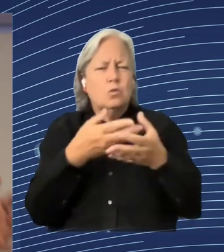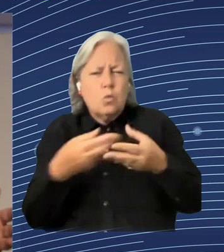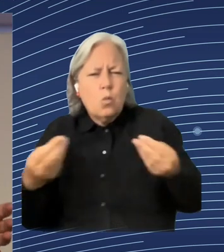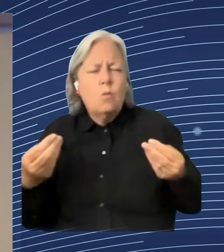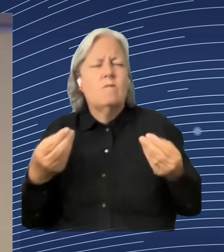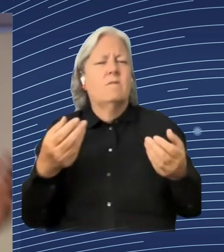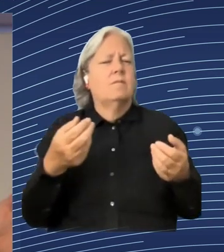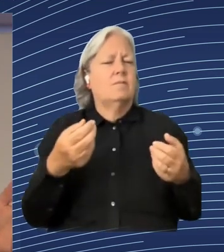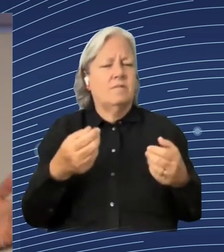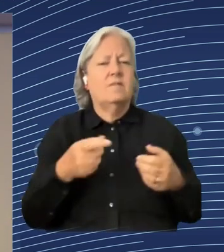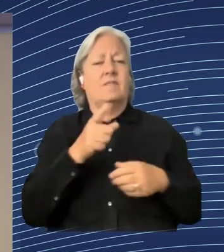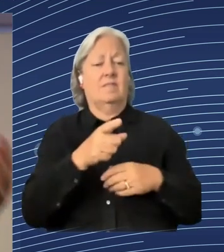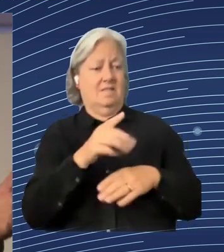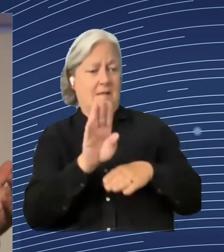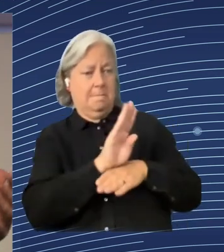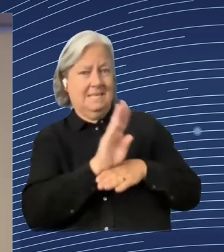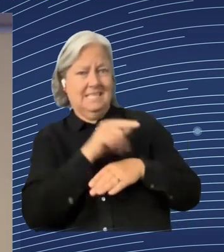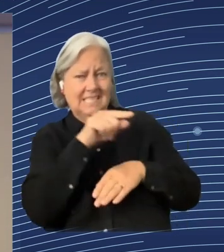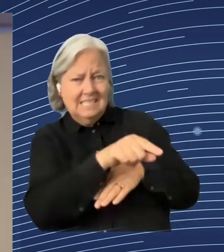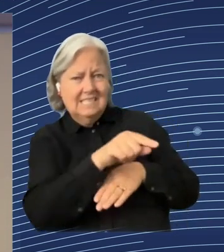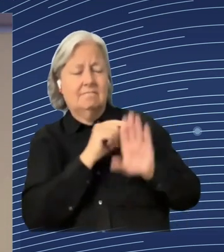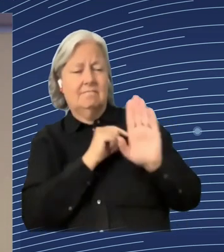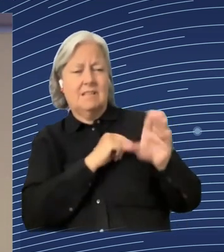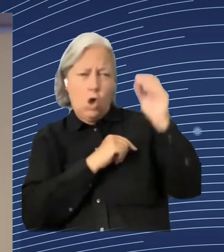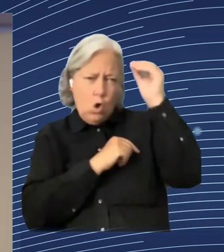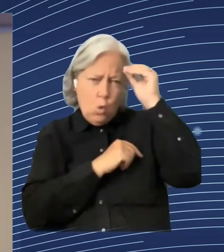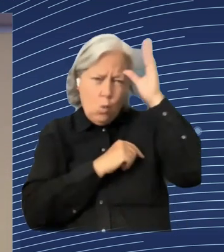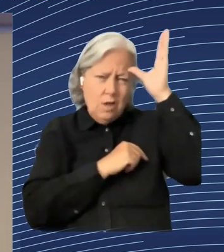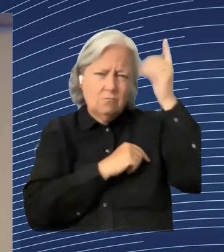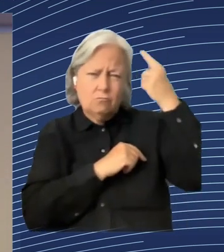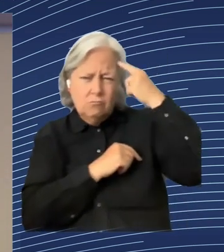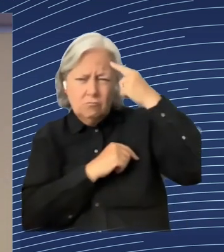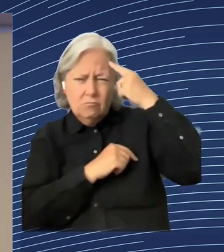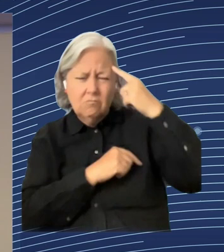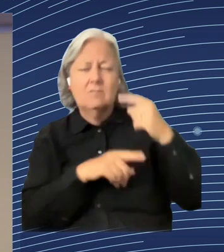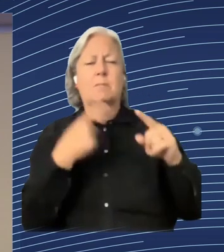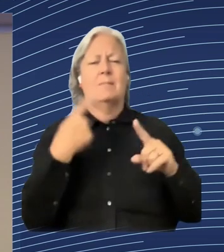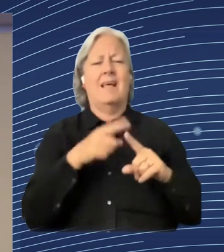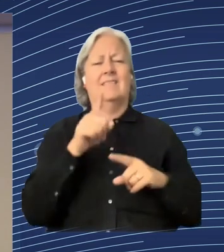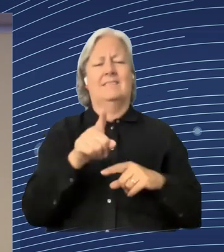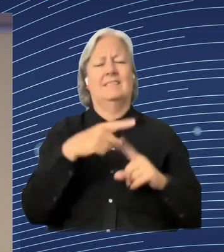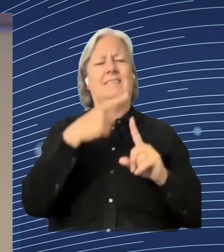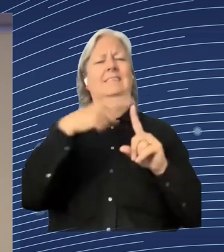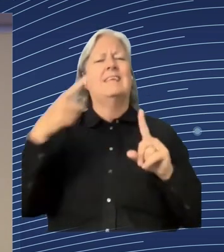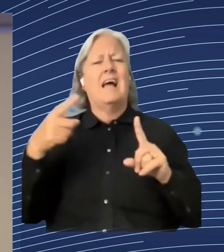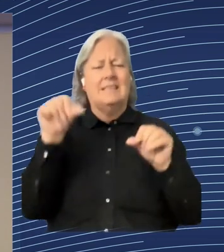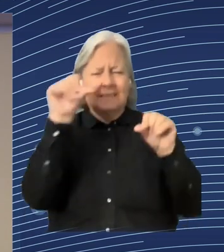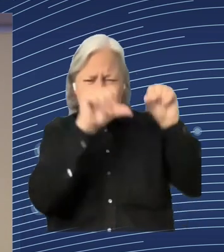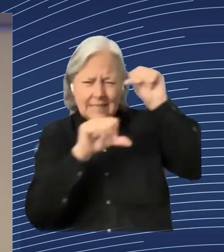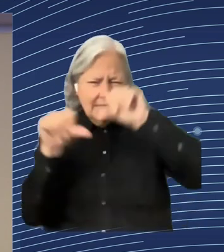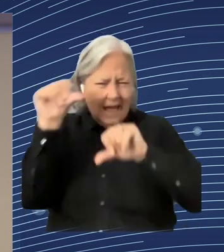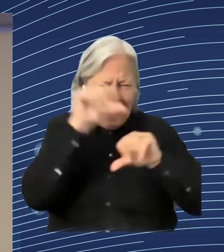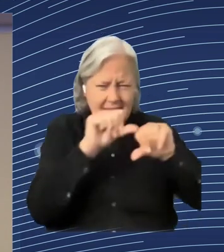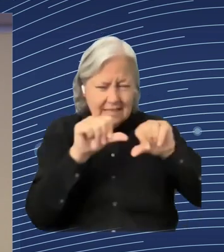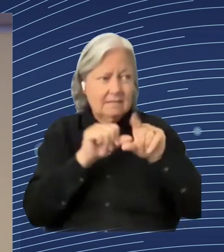the business, so the inspectorates, their knowledge, together with the data scientists and those symbiosis between those two. It